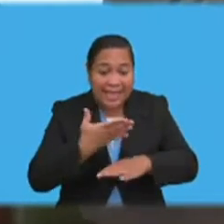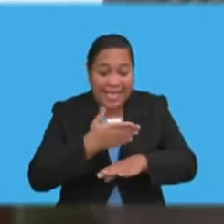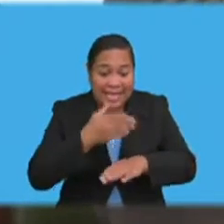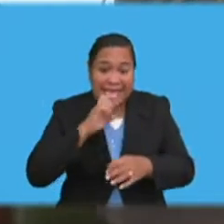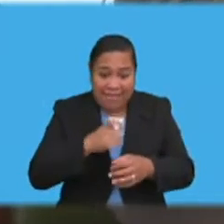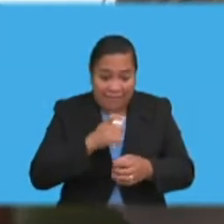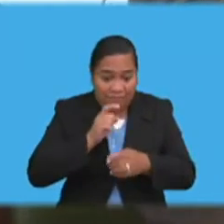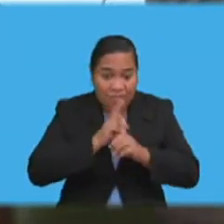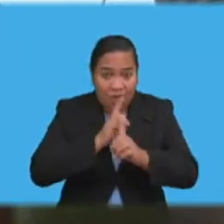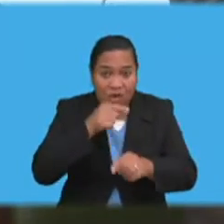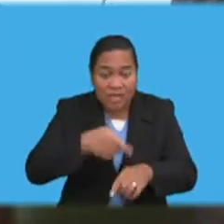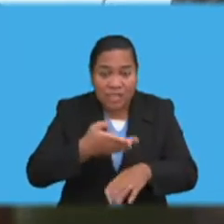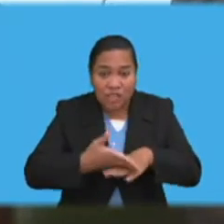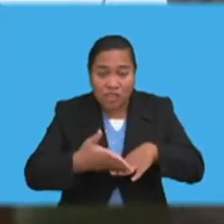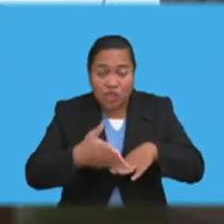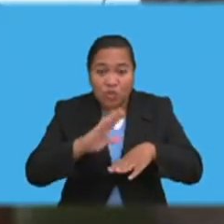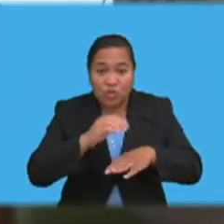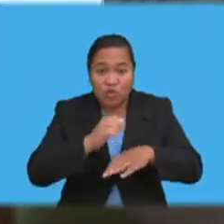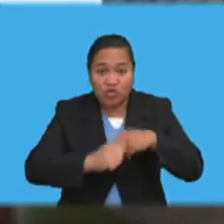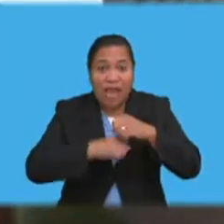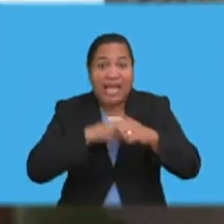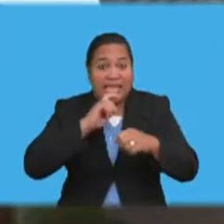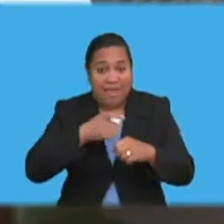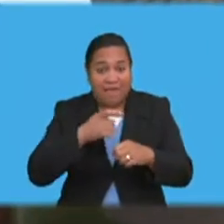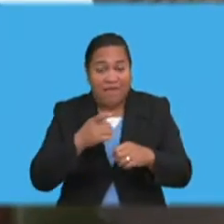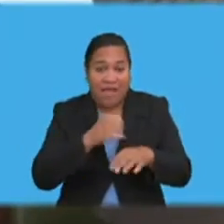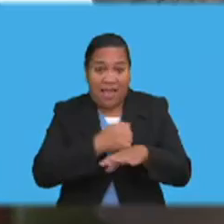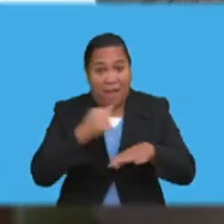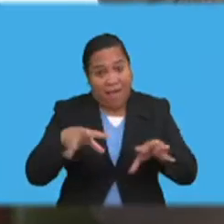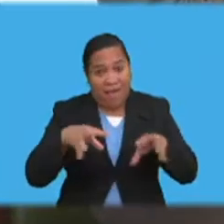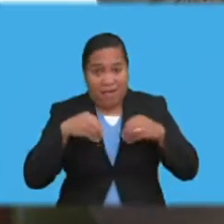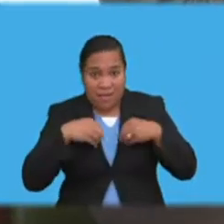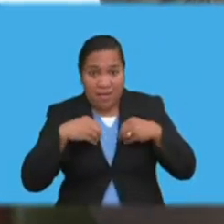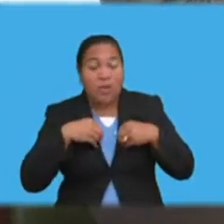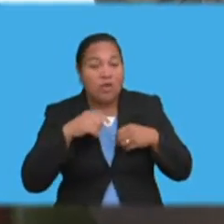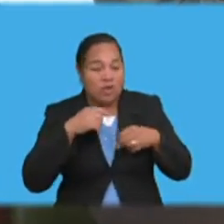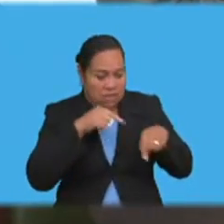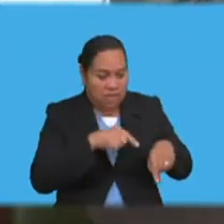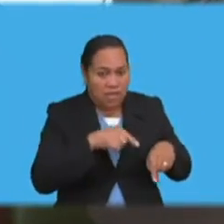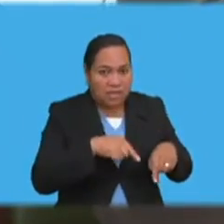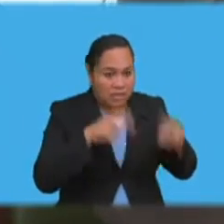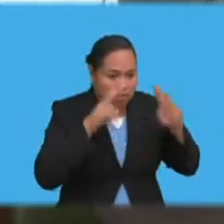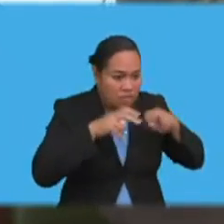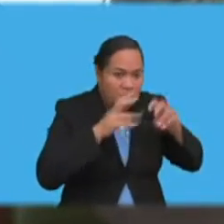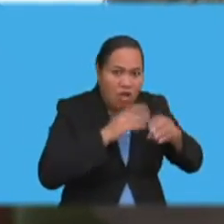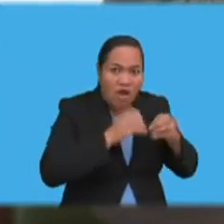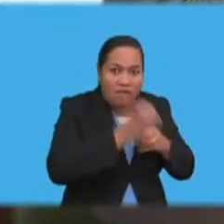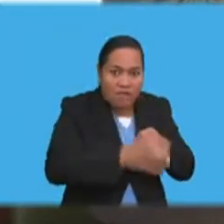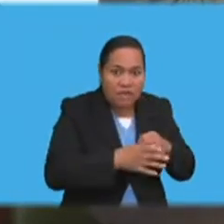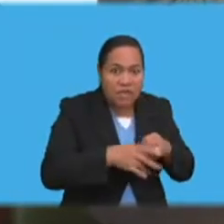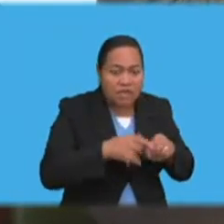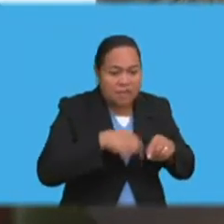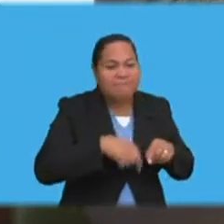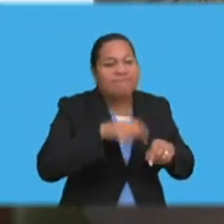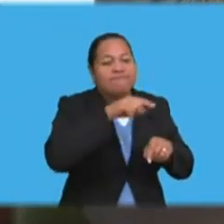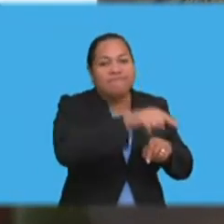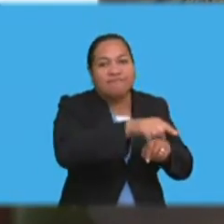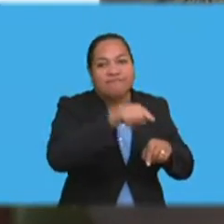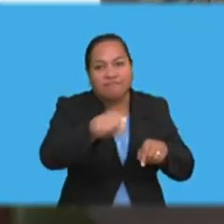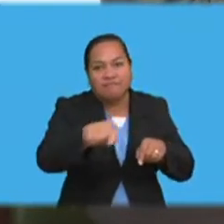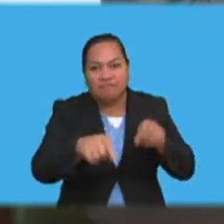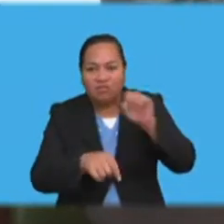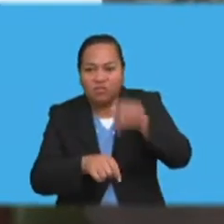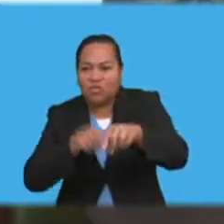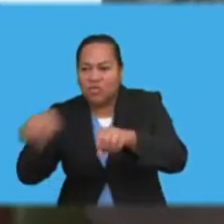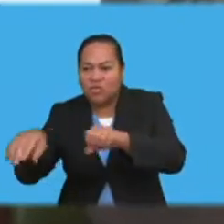it's adopted by government, we'll see agriculture research officers also based in the,